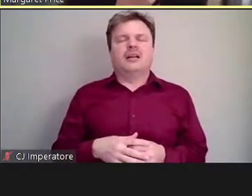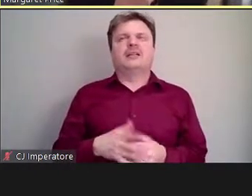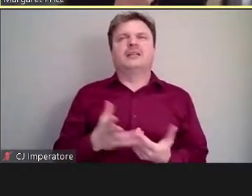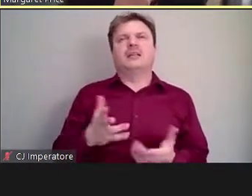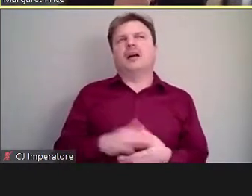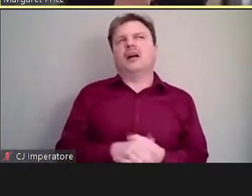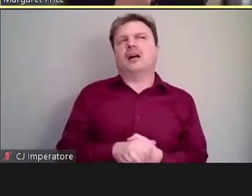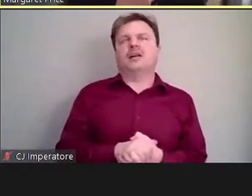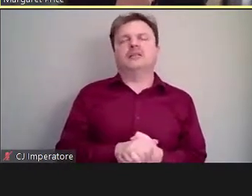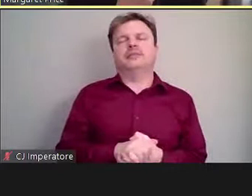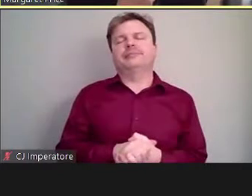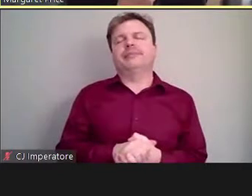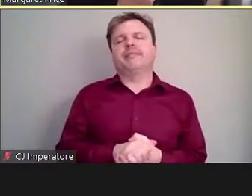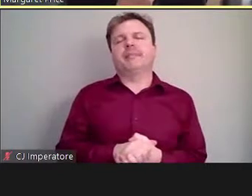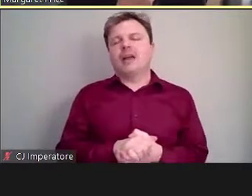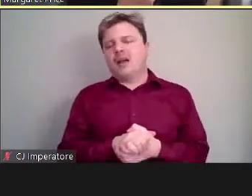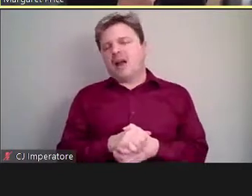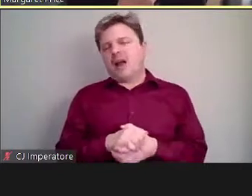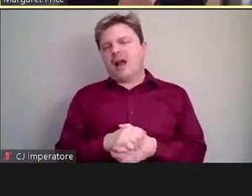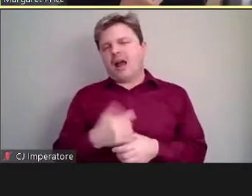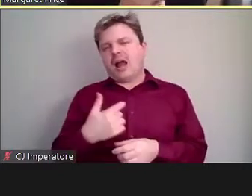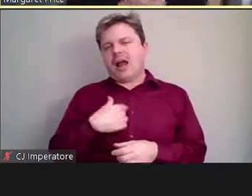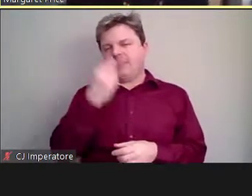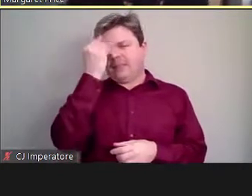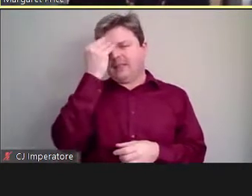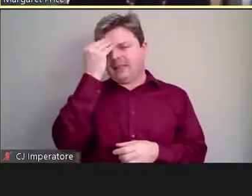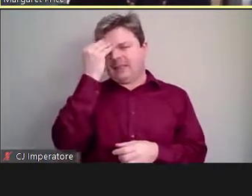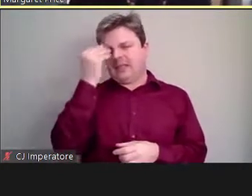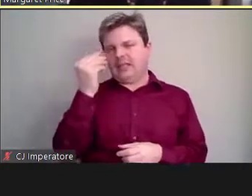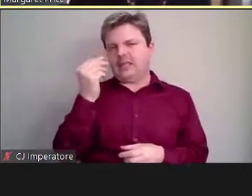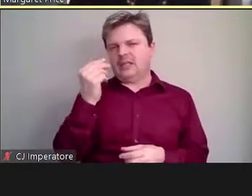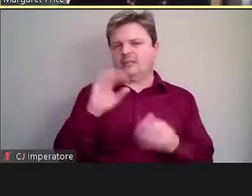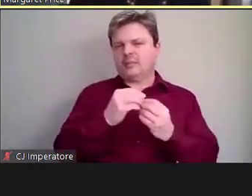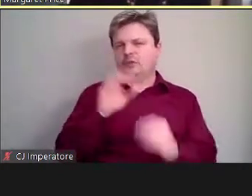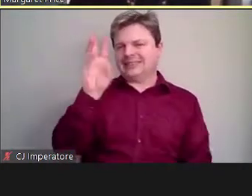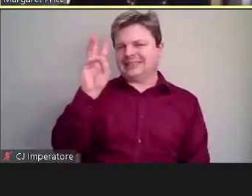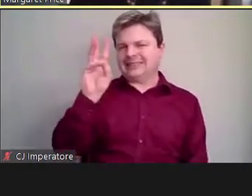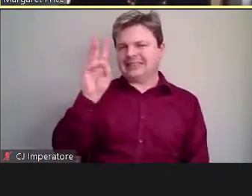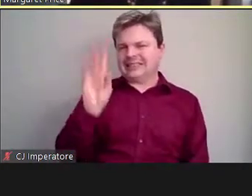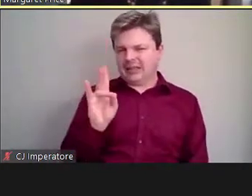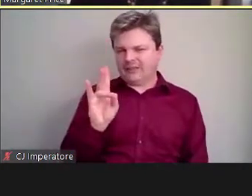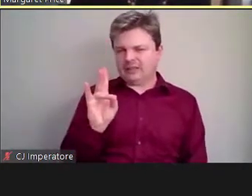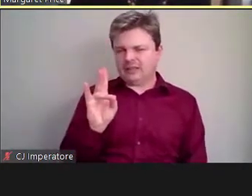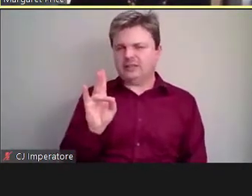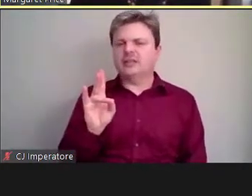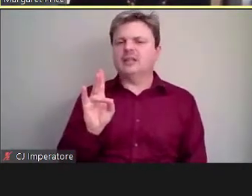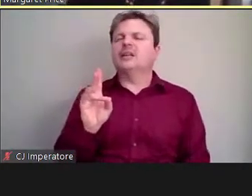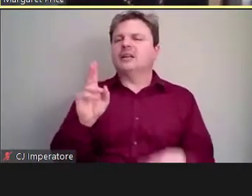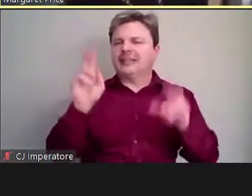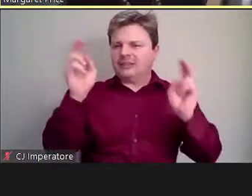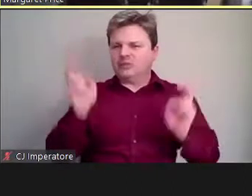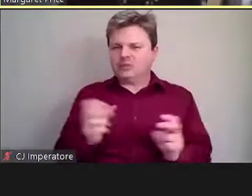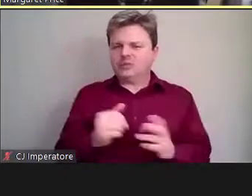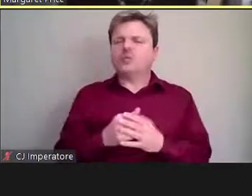I think that both of these issues, 6 and 7, may come out more when we talk about specific